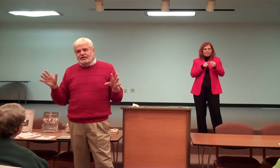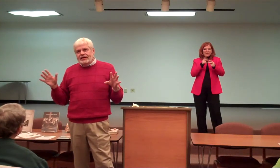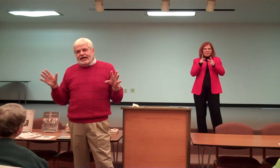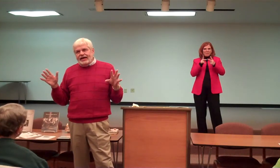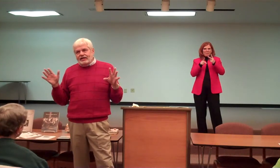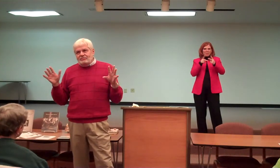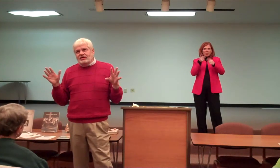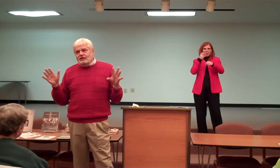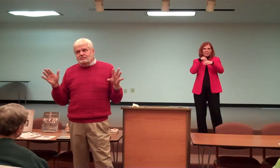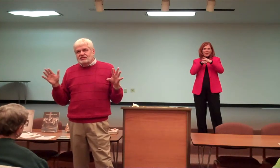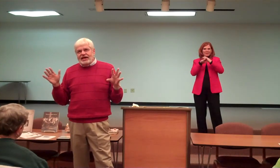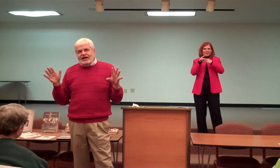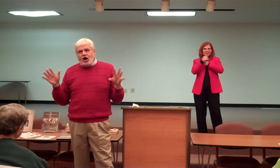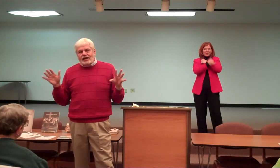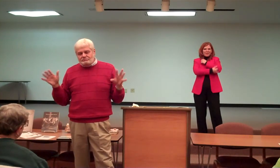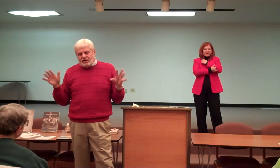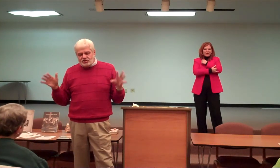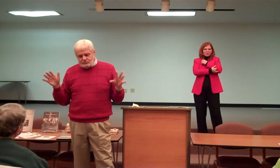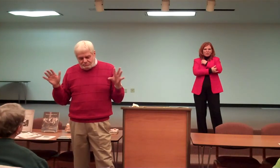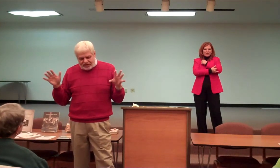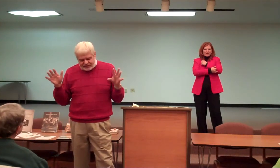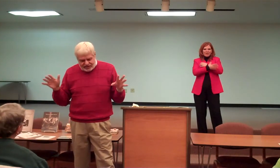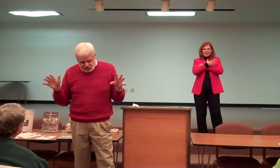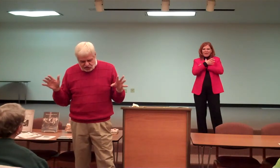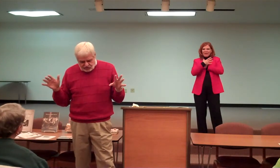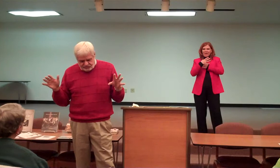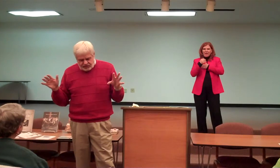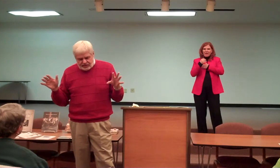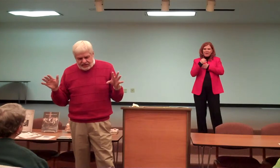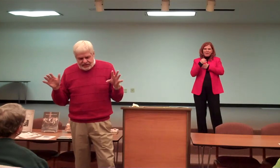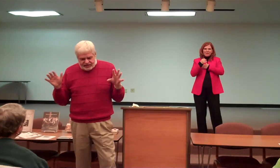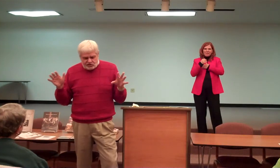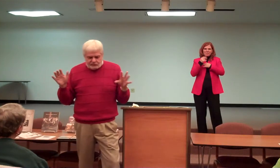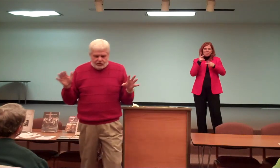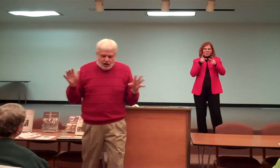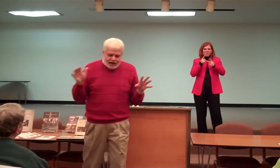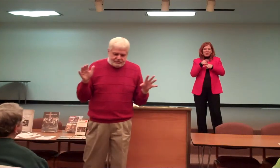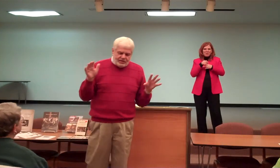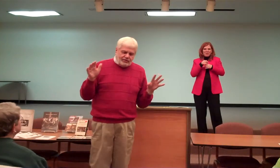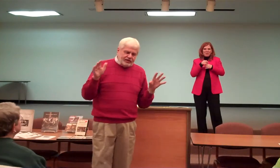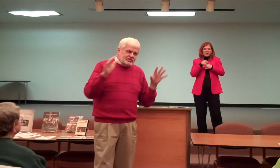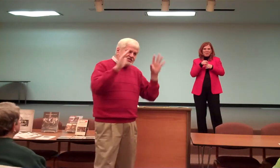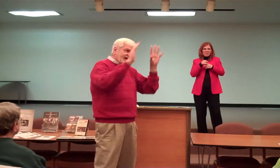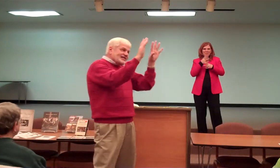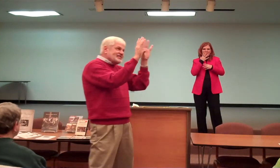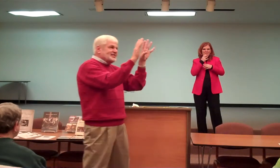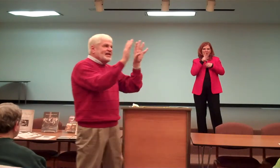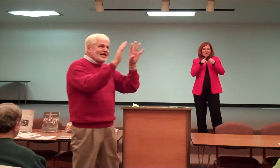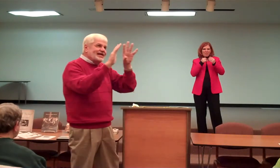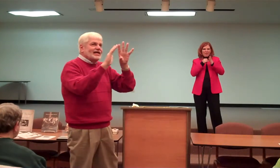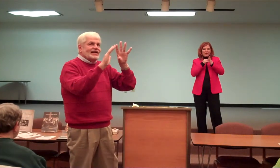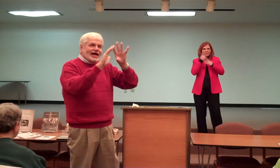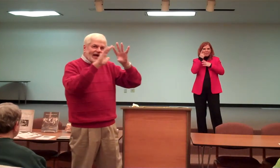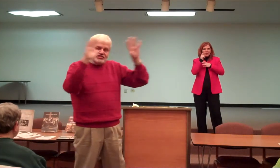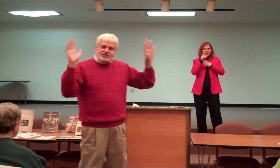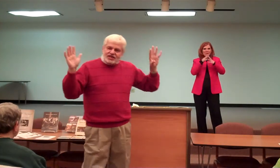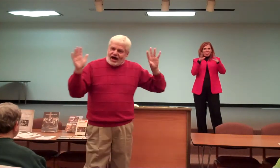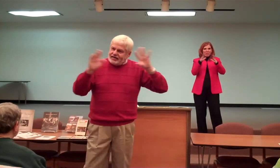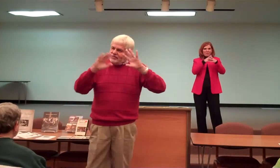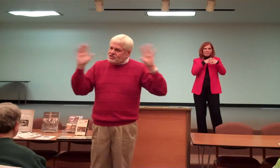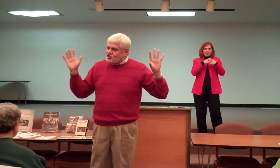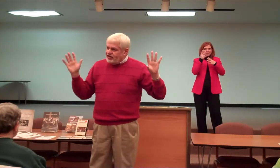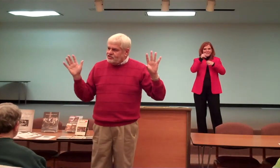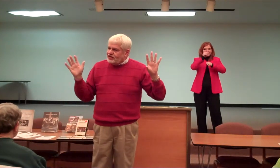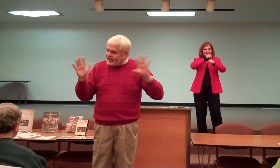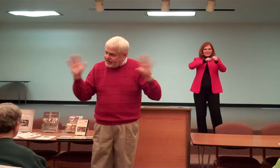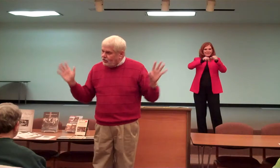immigration, and it becomes a hot button issue, is that for a lot of Americans, they see a